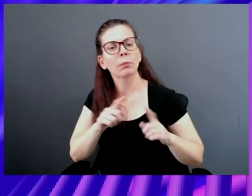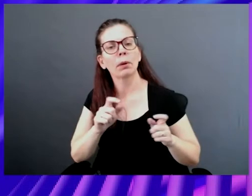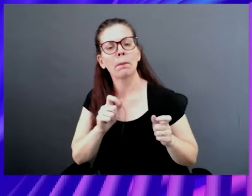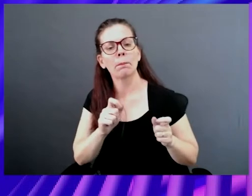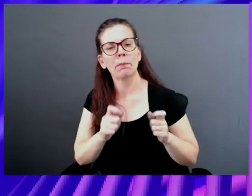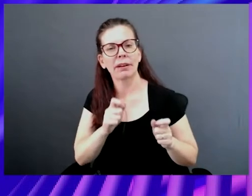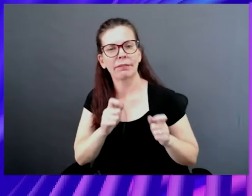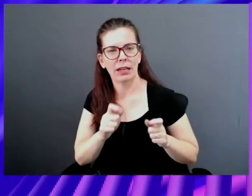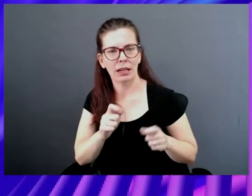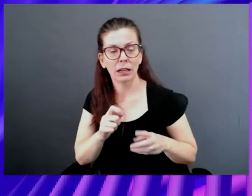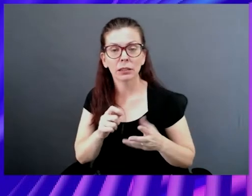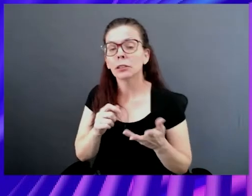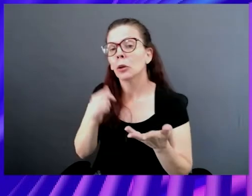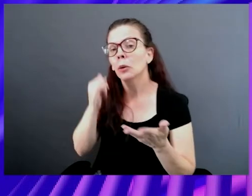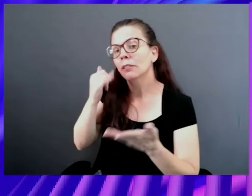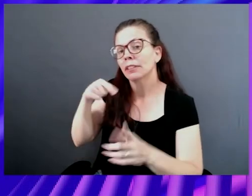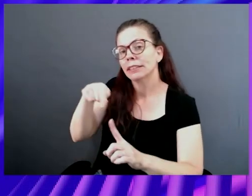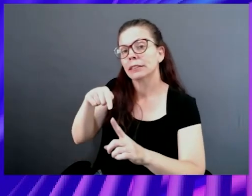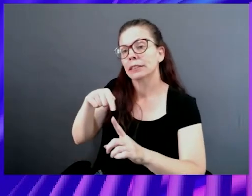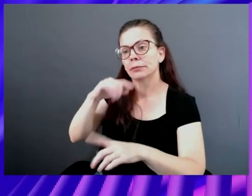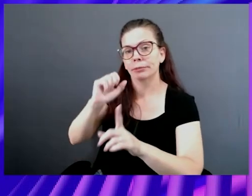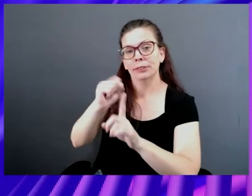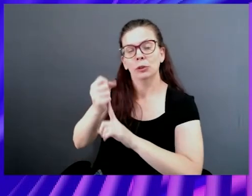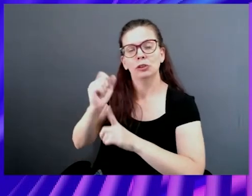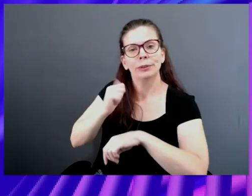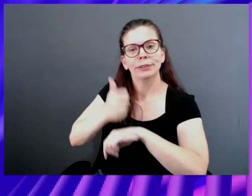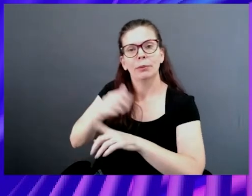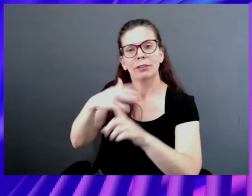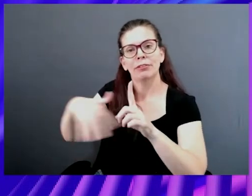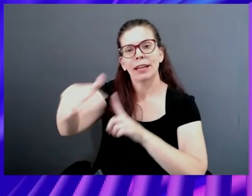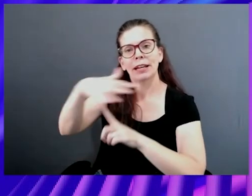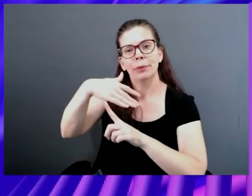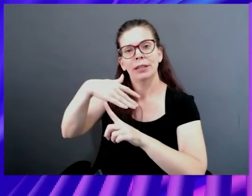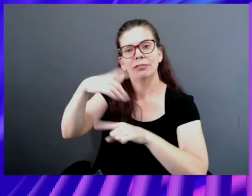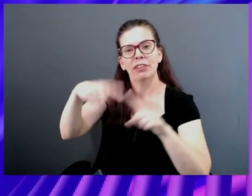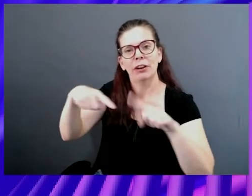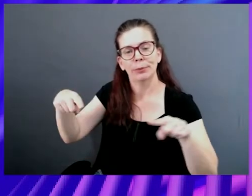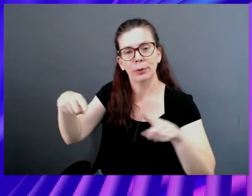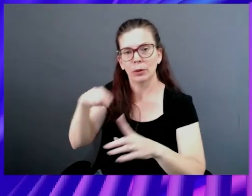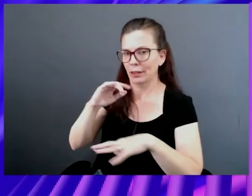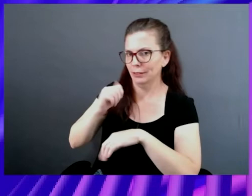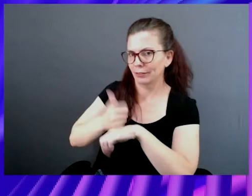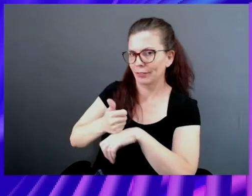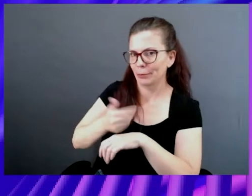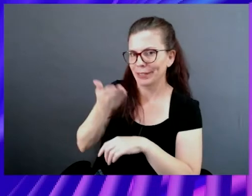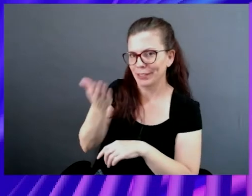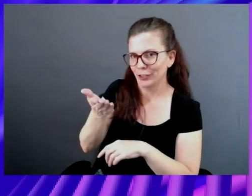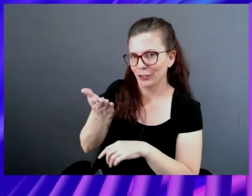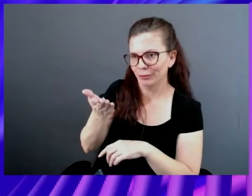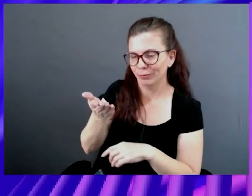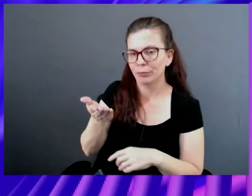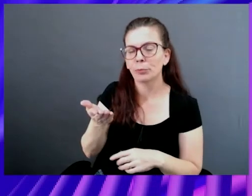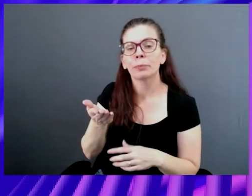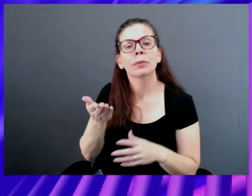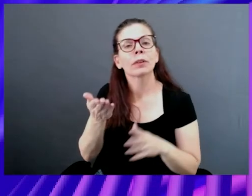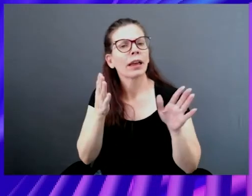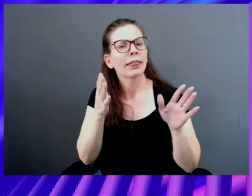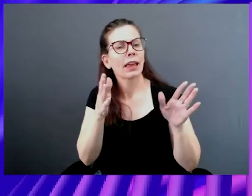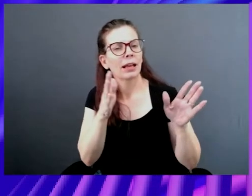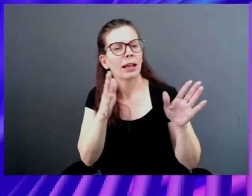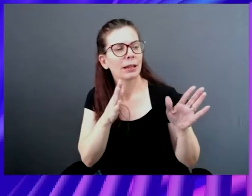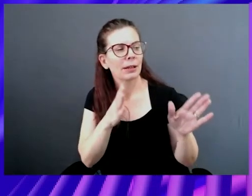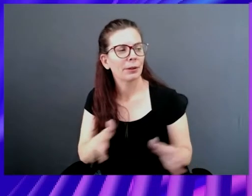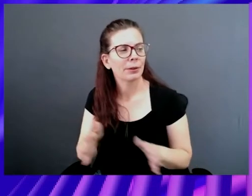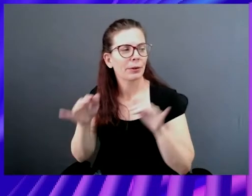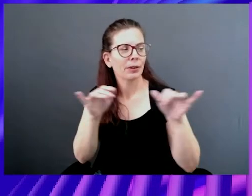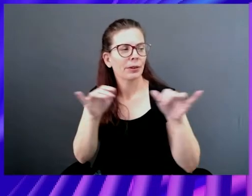want to set an environment variable on that Beanstalk environment that's set up in here, right? So the pattern that we did is